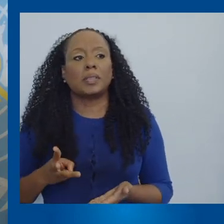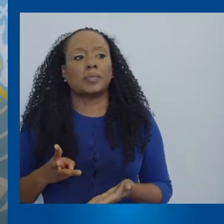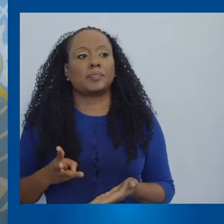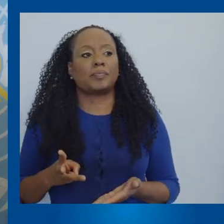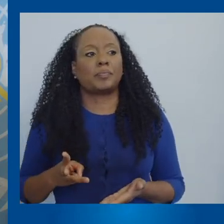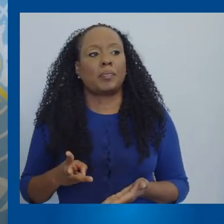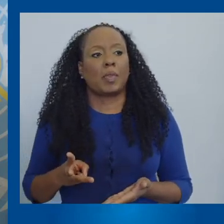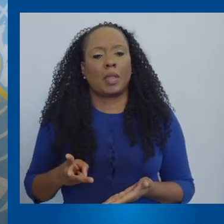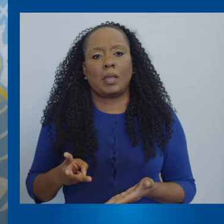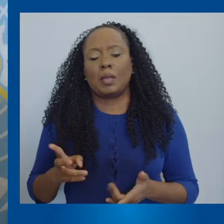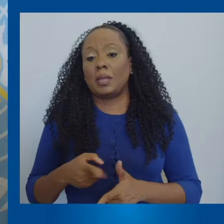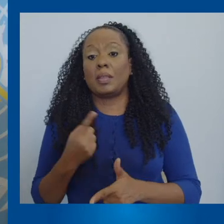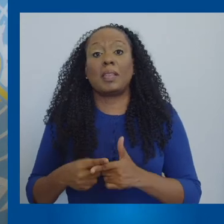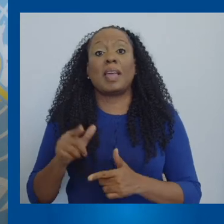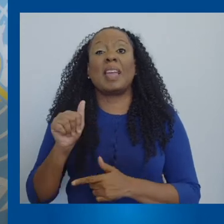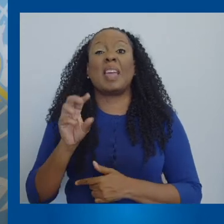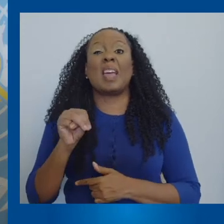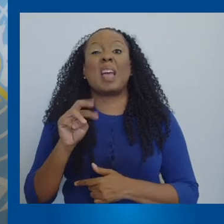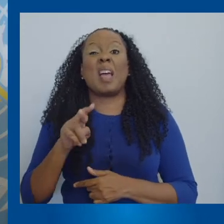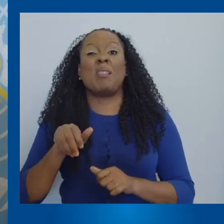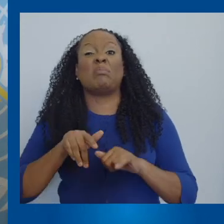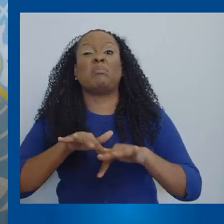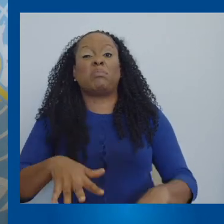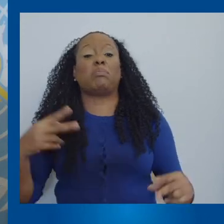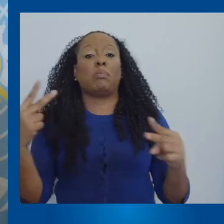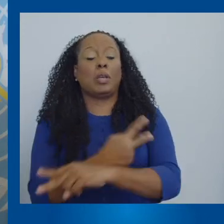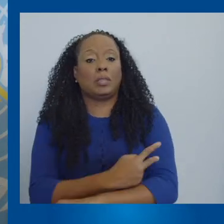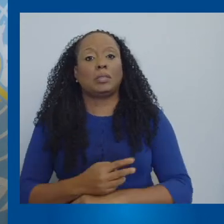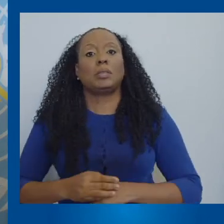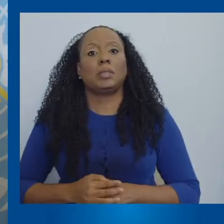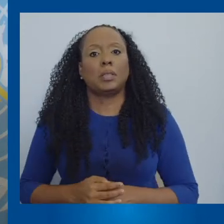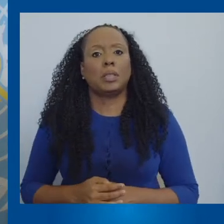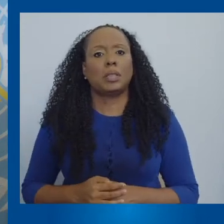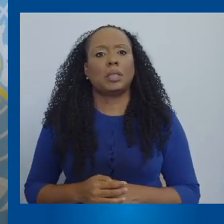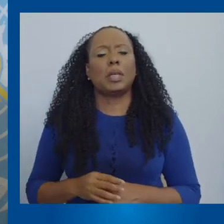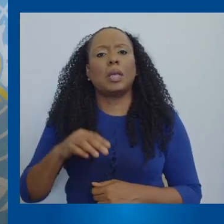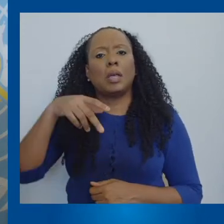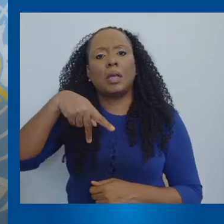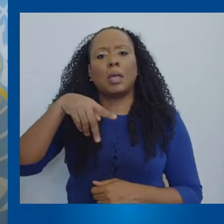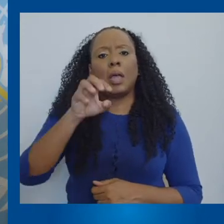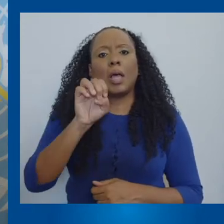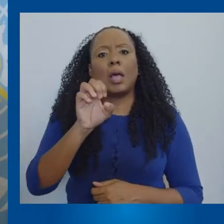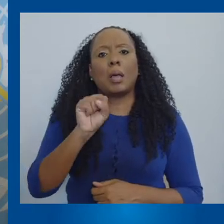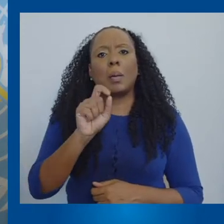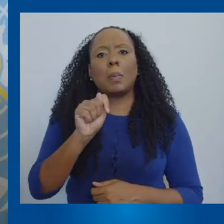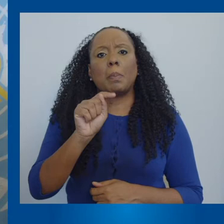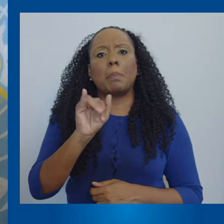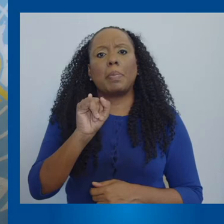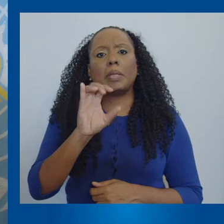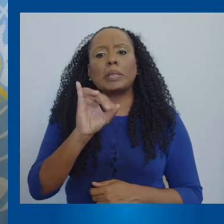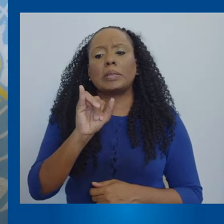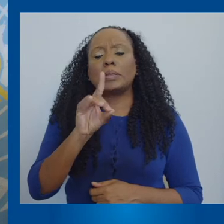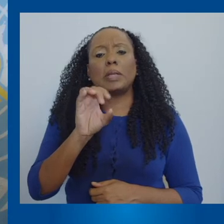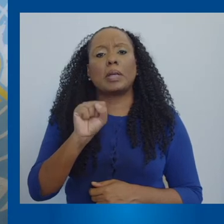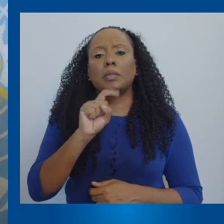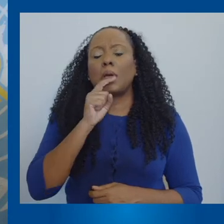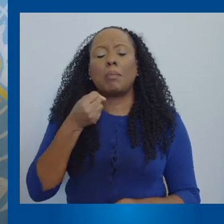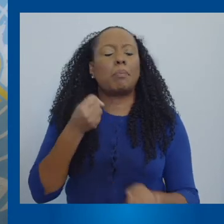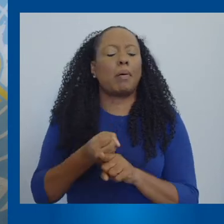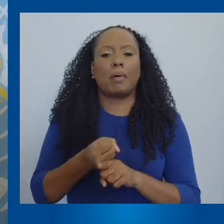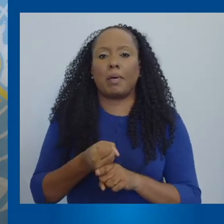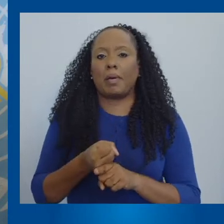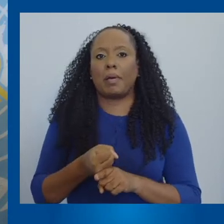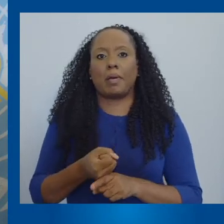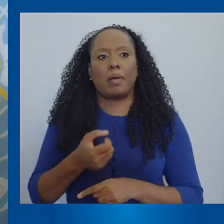AMR worse. Antimicrobial pesticides have a devastating impact especially on women, because women farm the